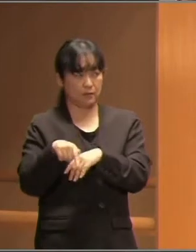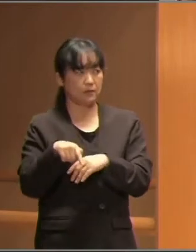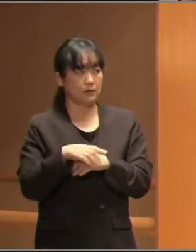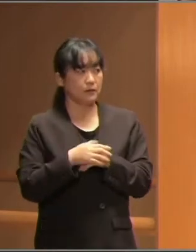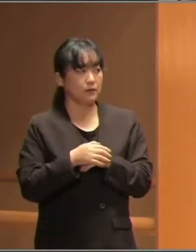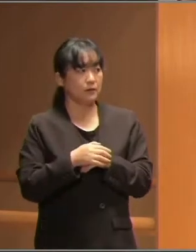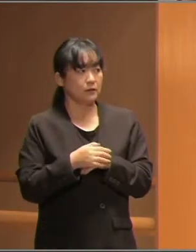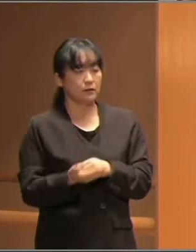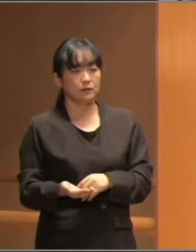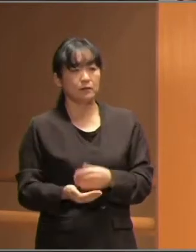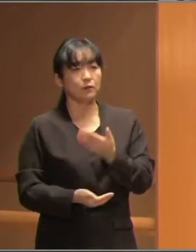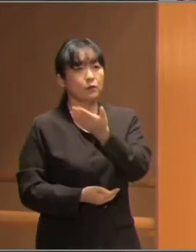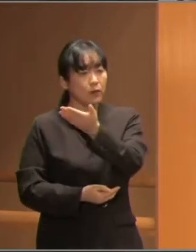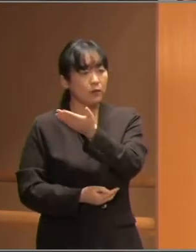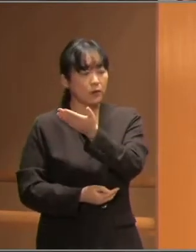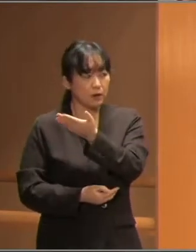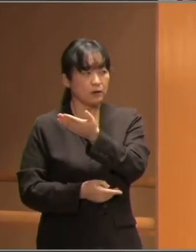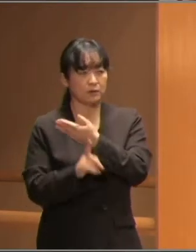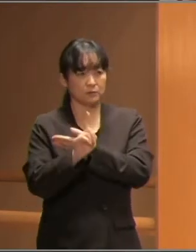Also,